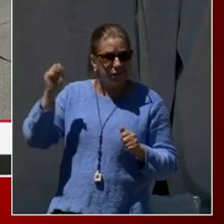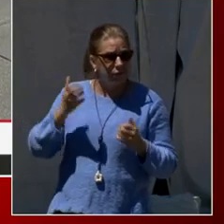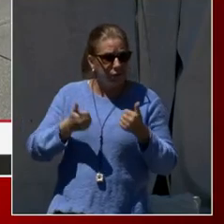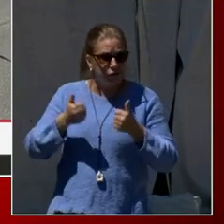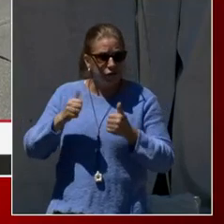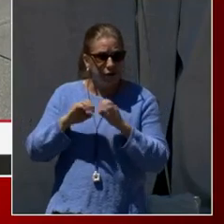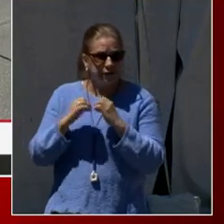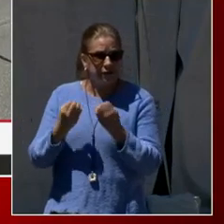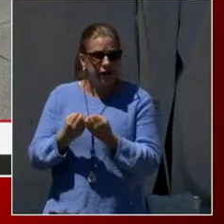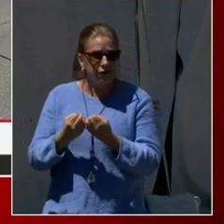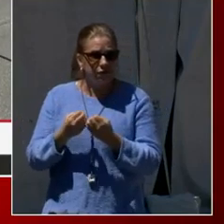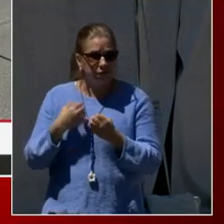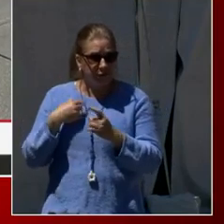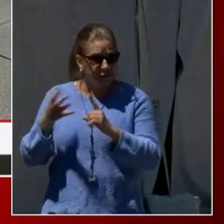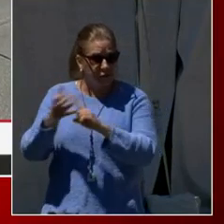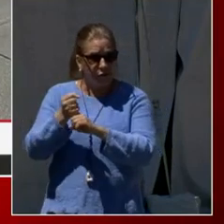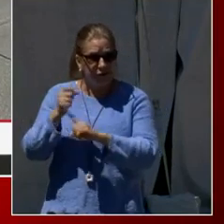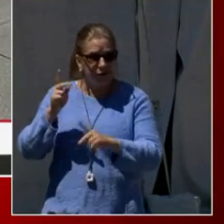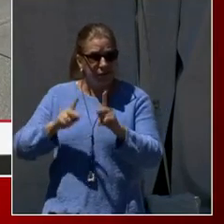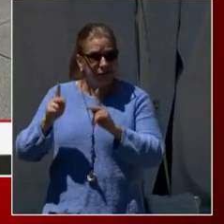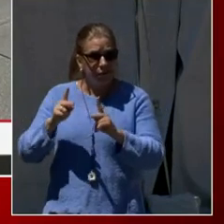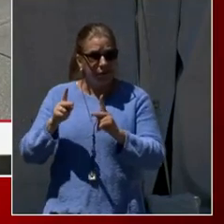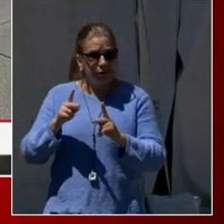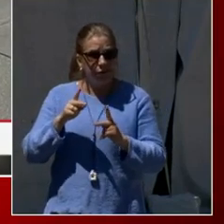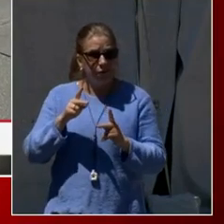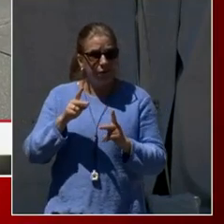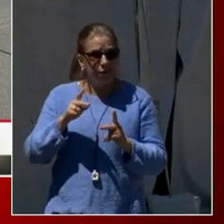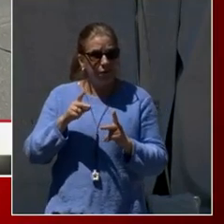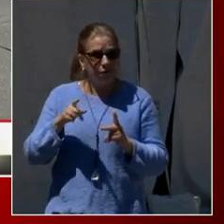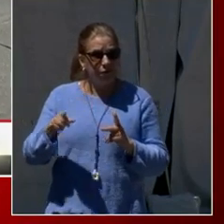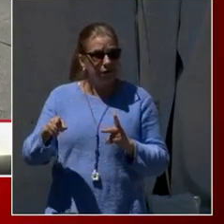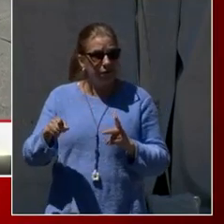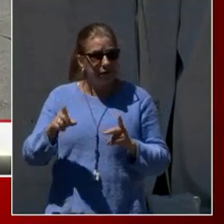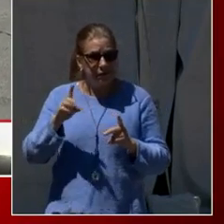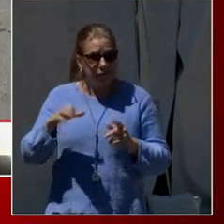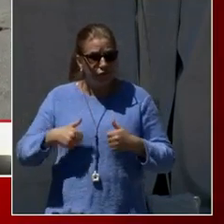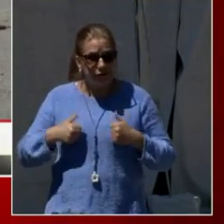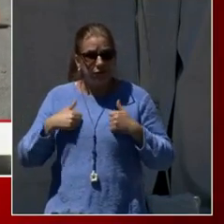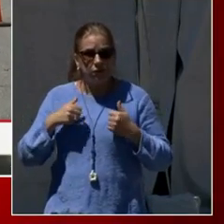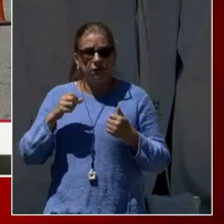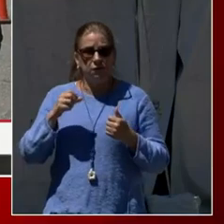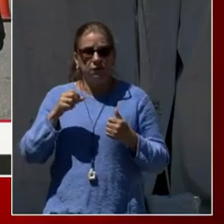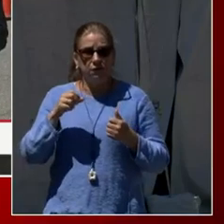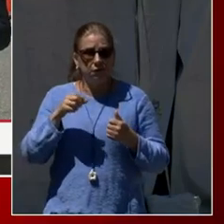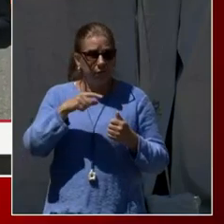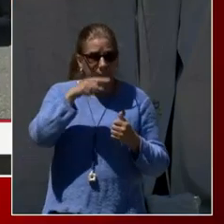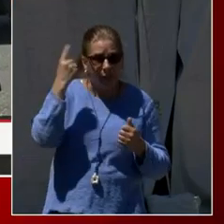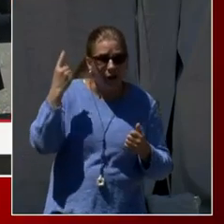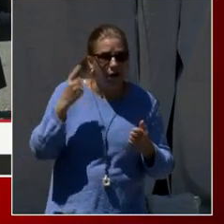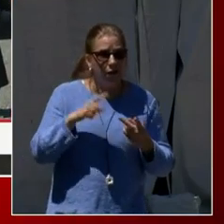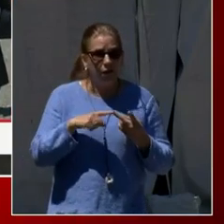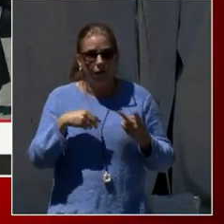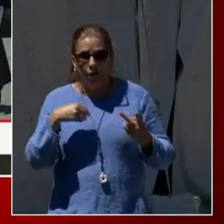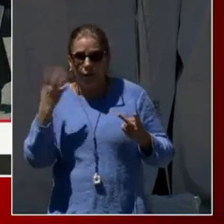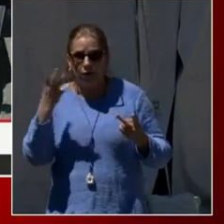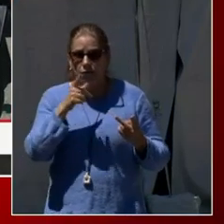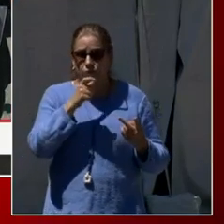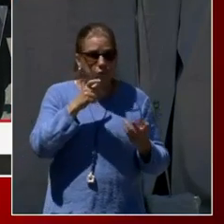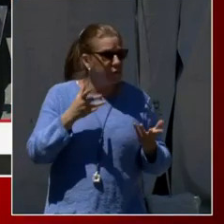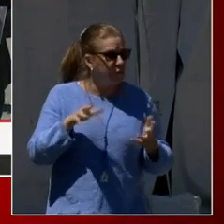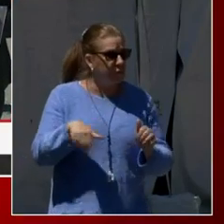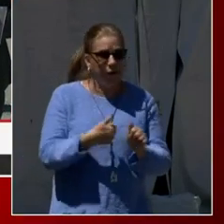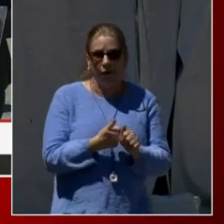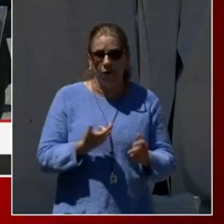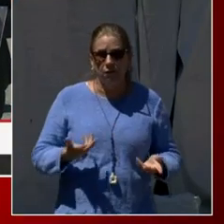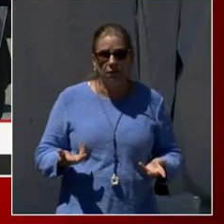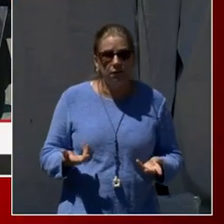the protesters are, either D.C. residents, racial makeup, and what is the status